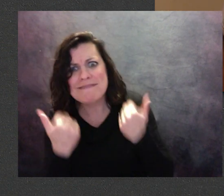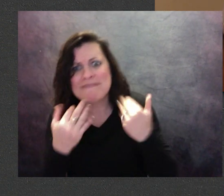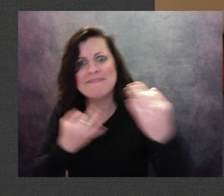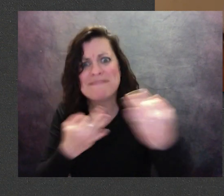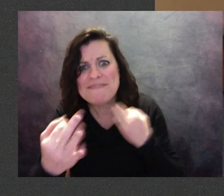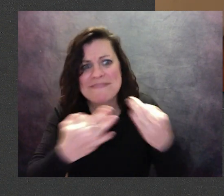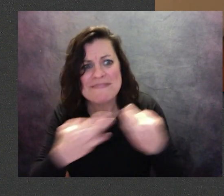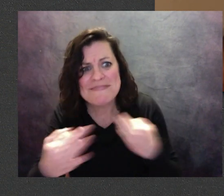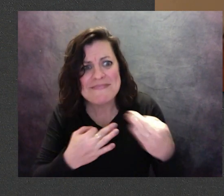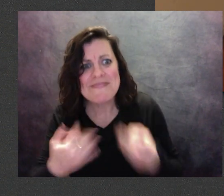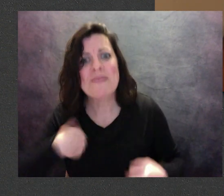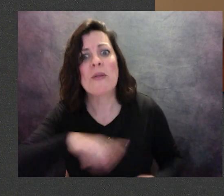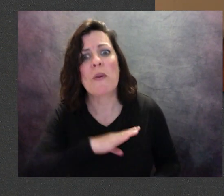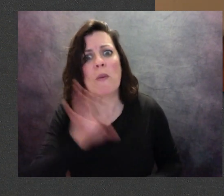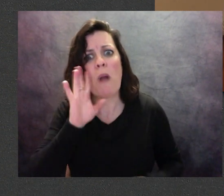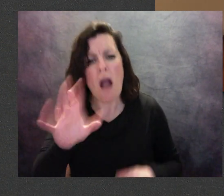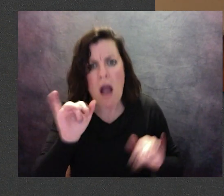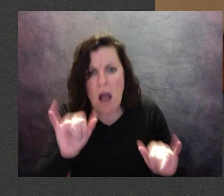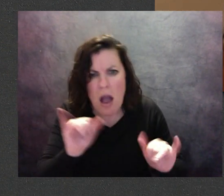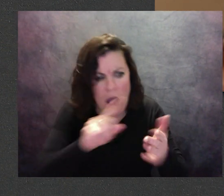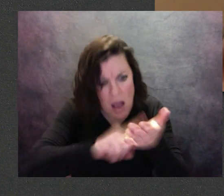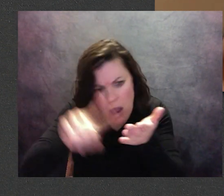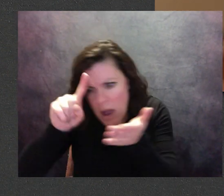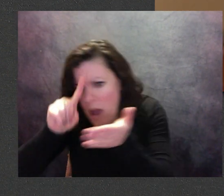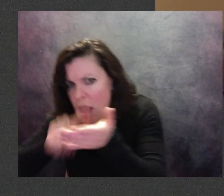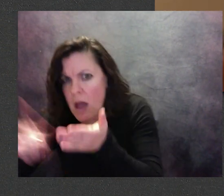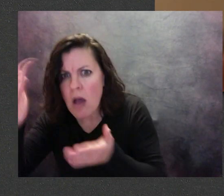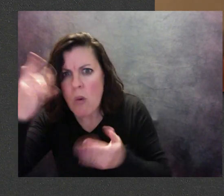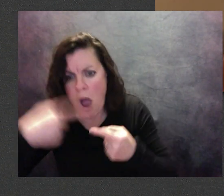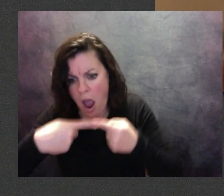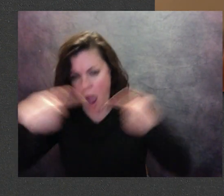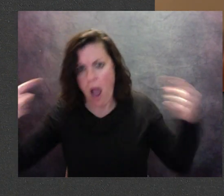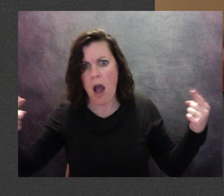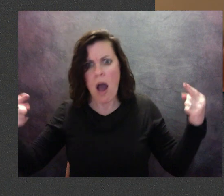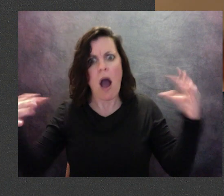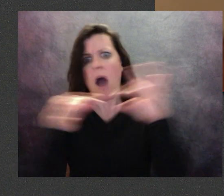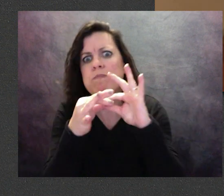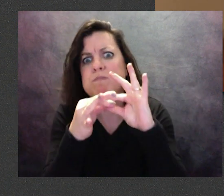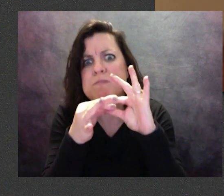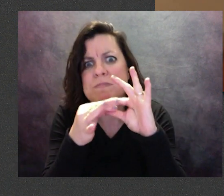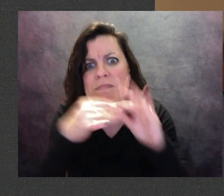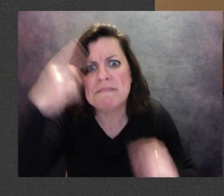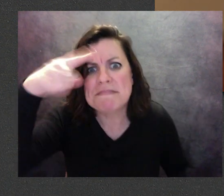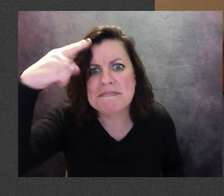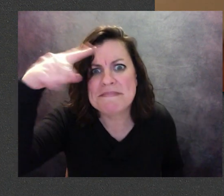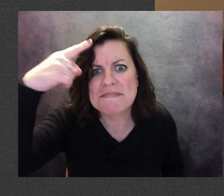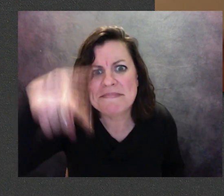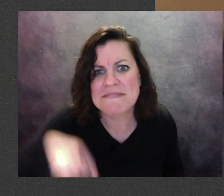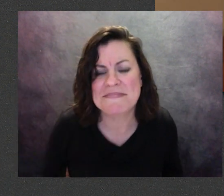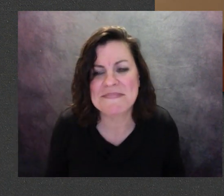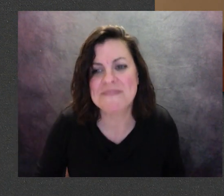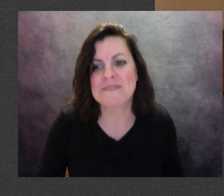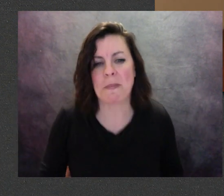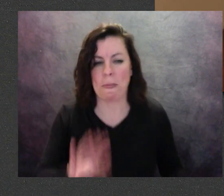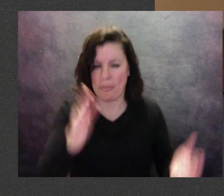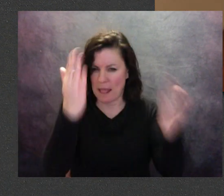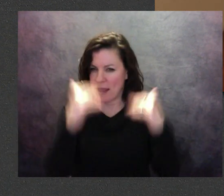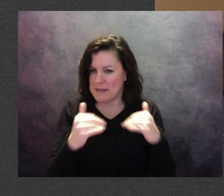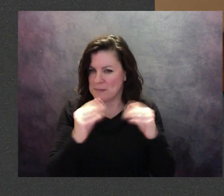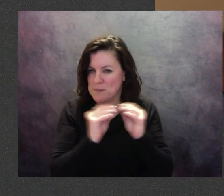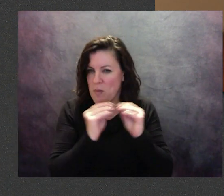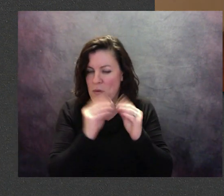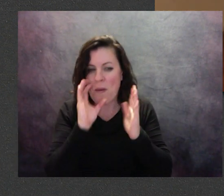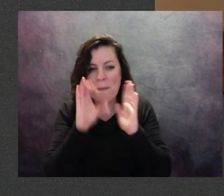the facts. We will find out more about why opposites attract. So, anyway, let's see